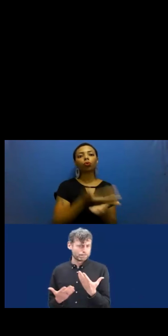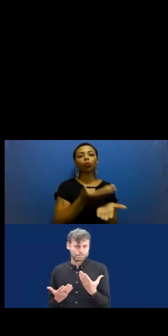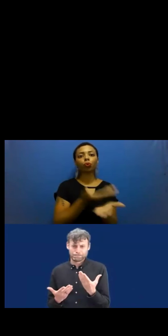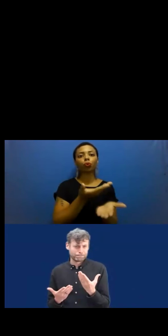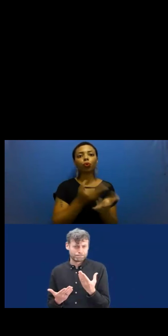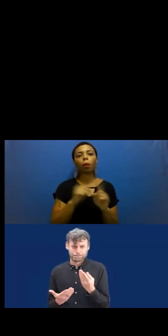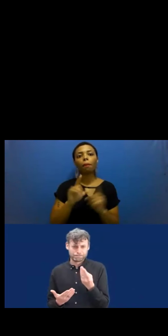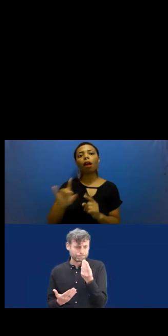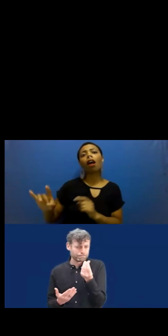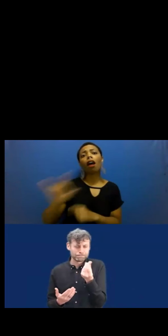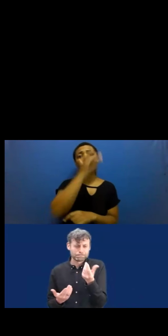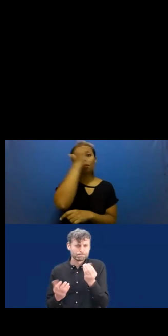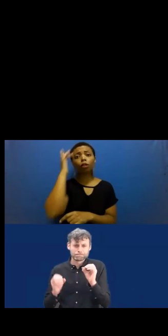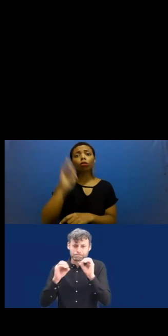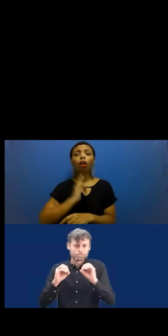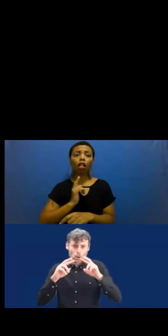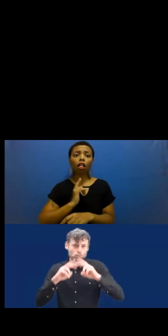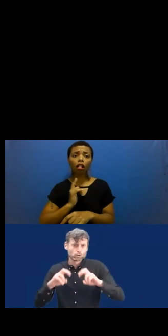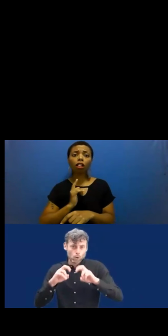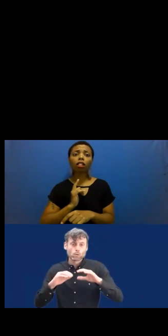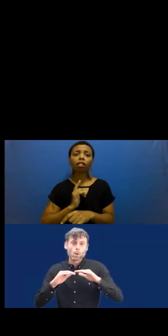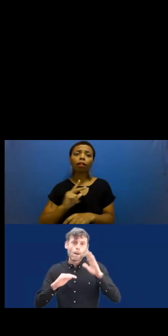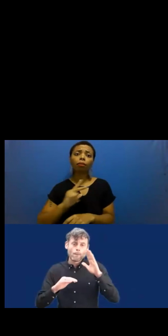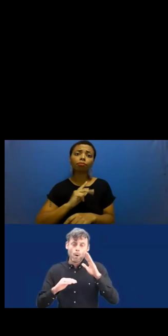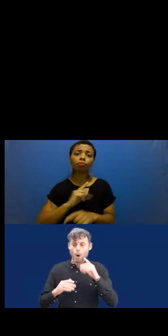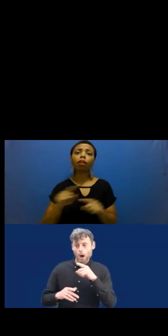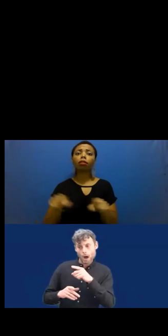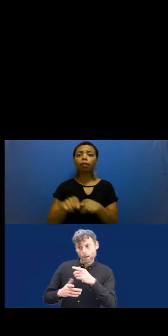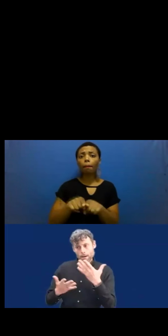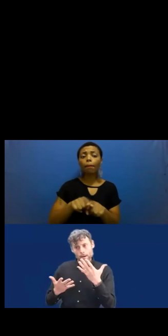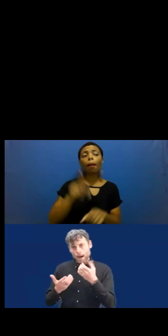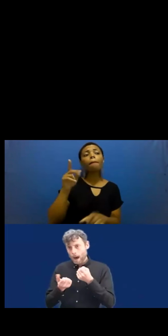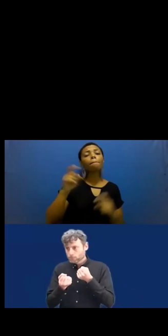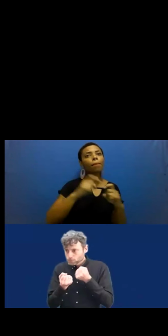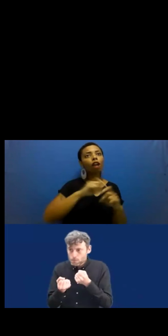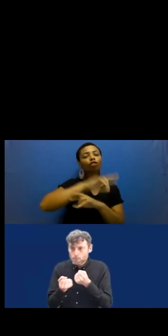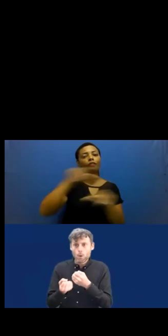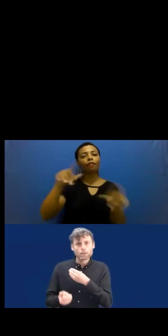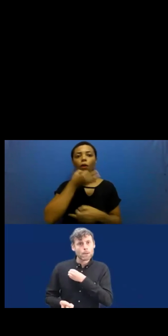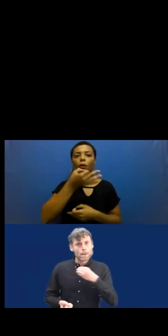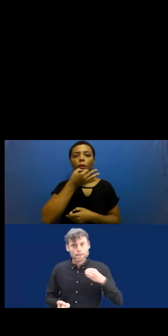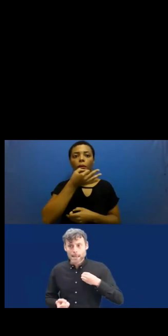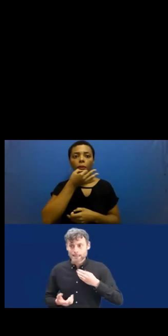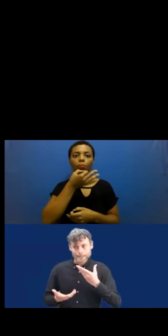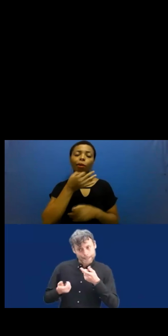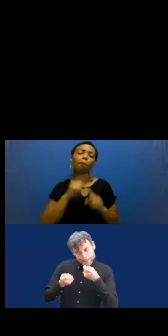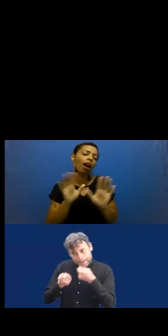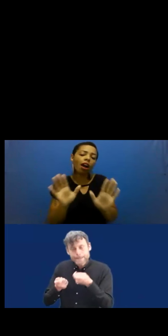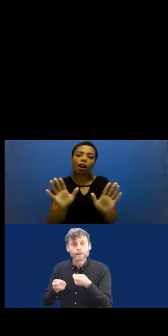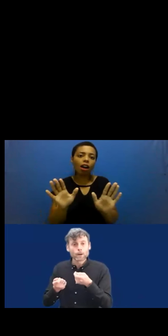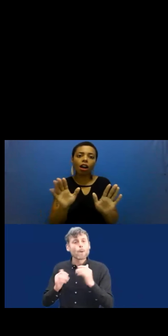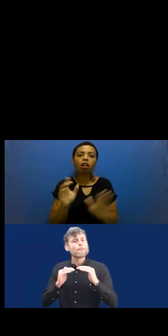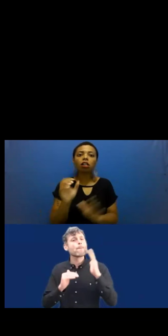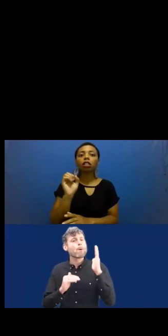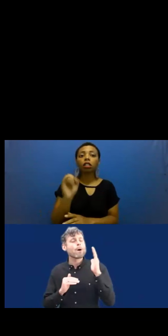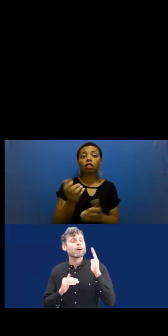than from a position on medical and therapeutic aspects of their experience. However, if more was